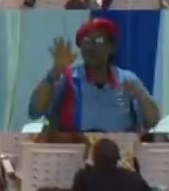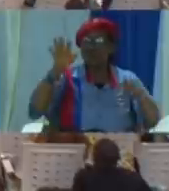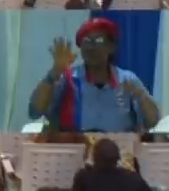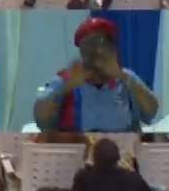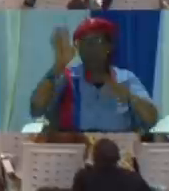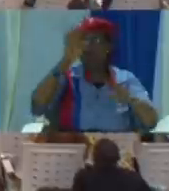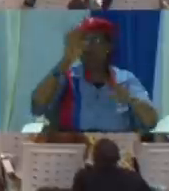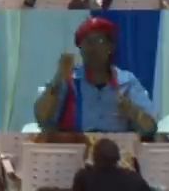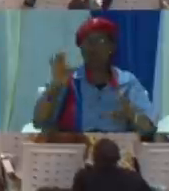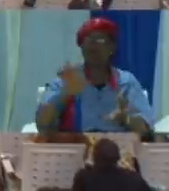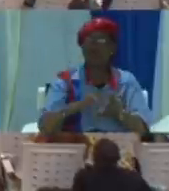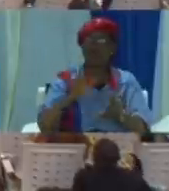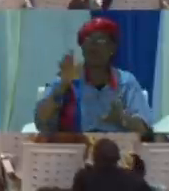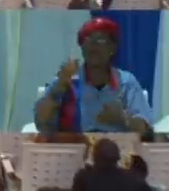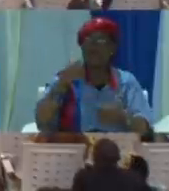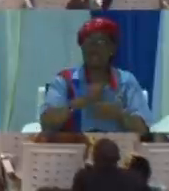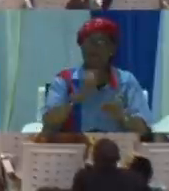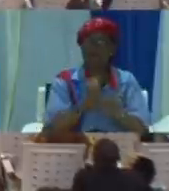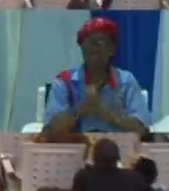Make up your mind. I